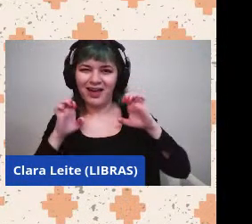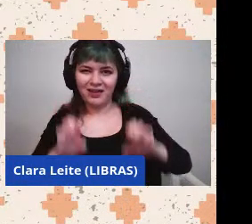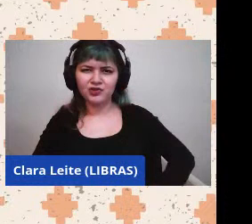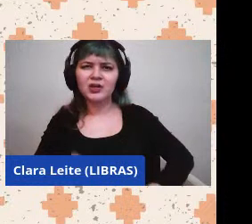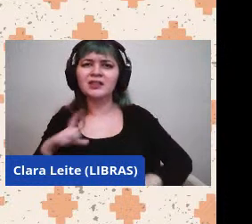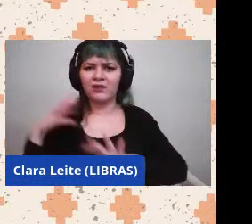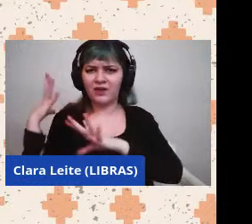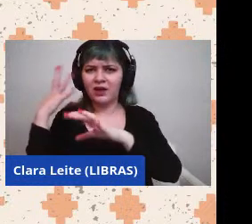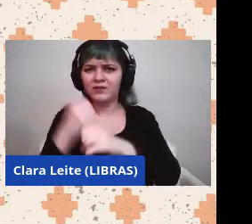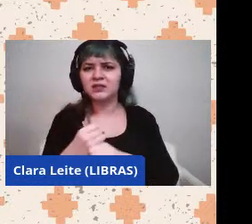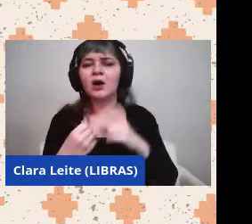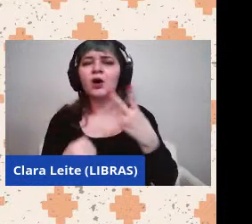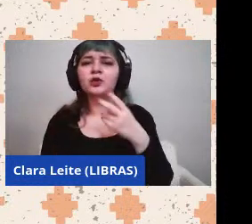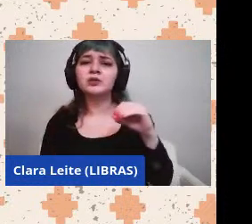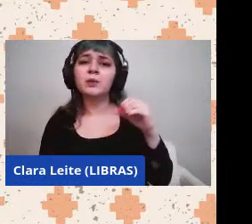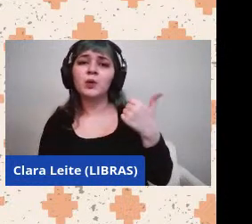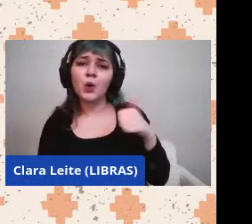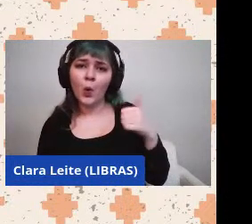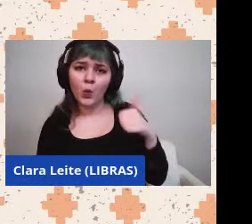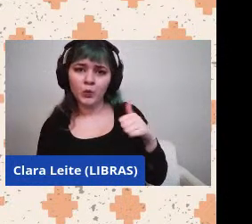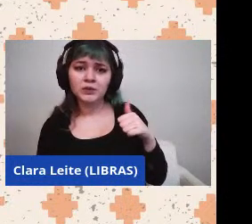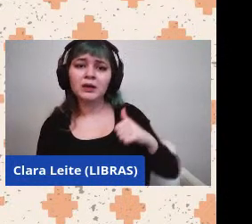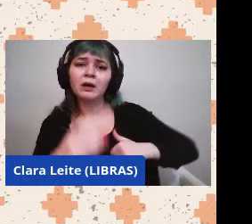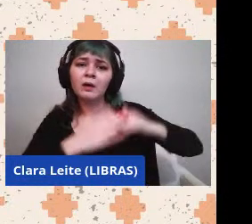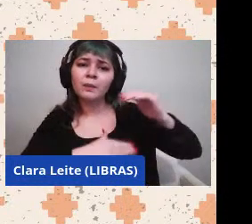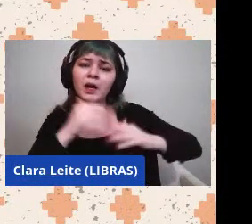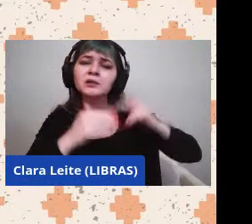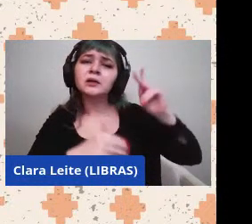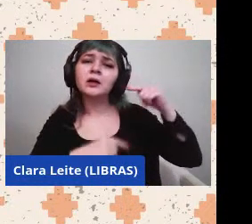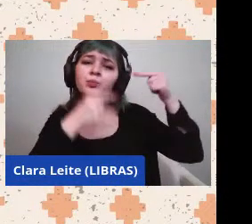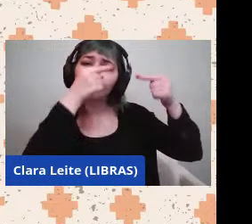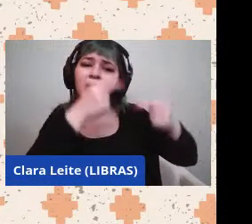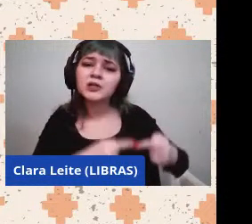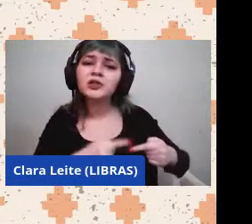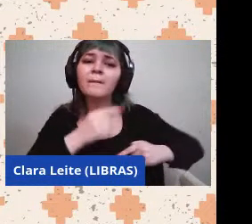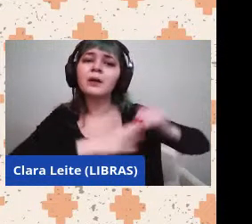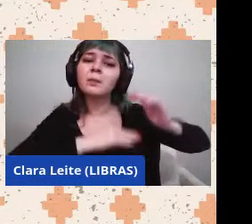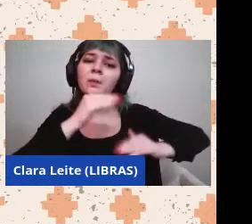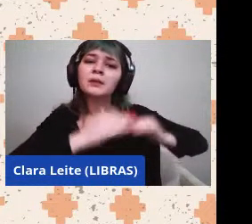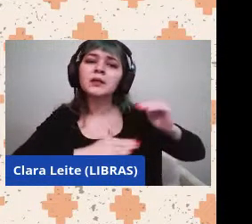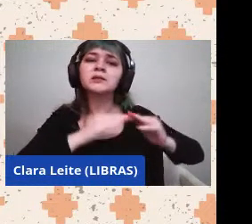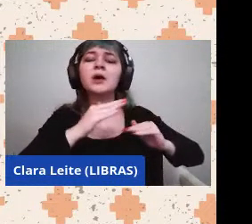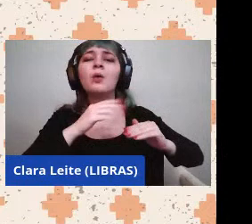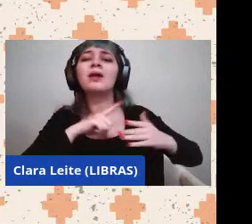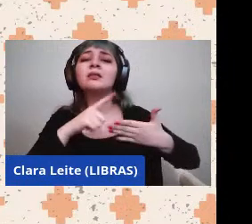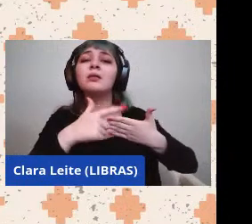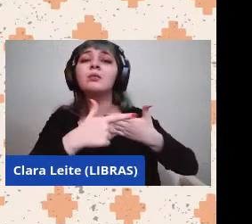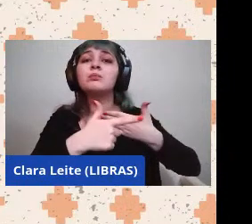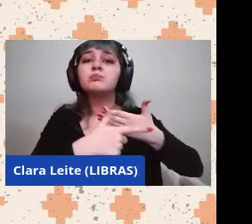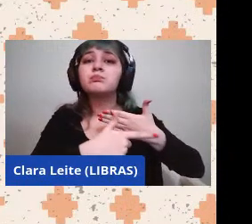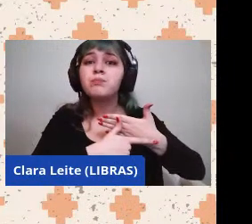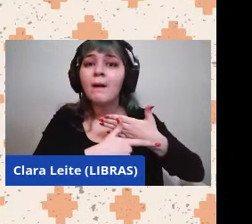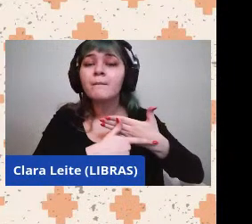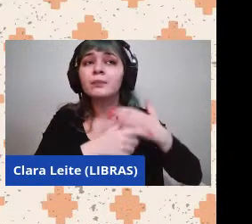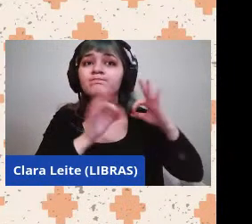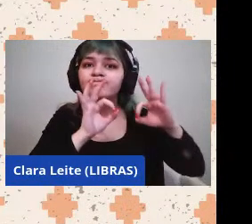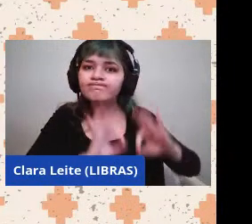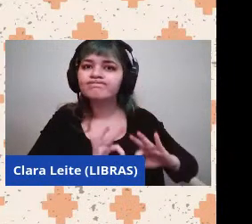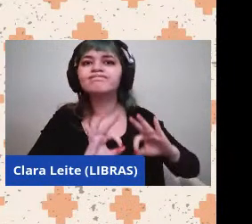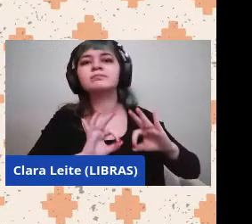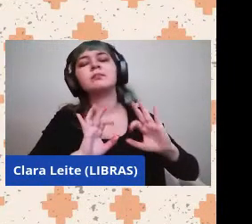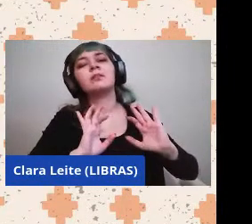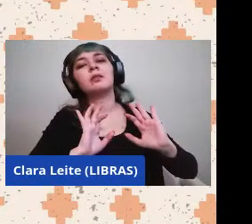2011 with procedures and policies for its implementation to indeed serve